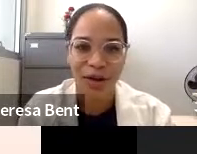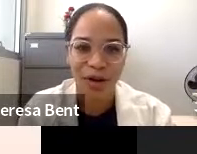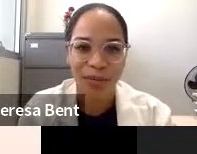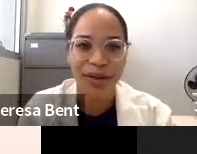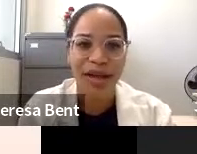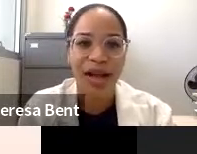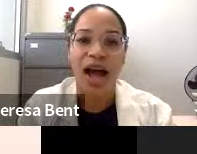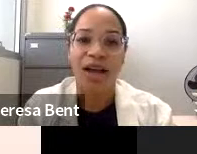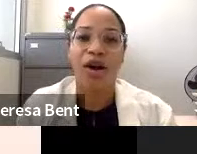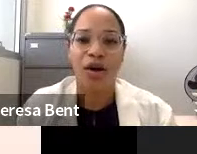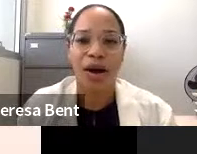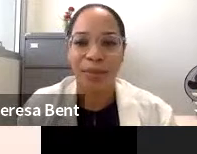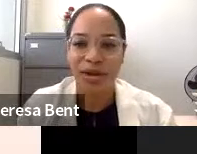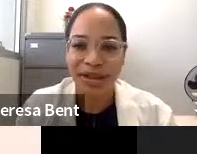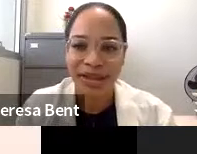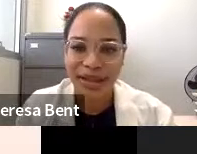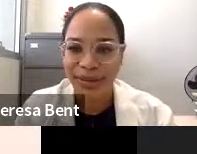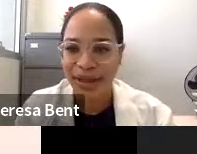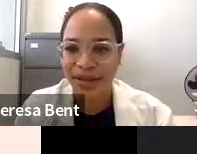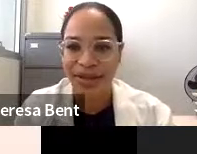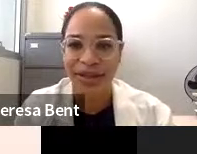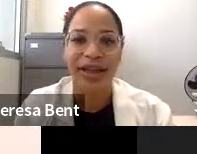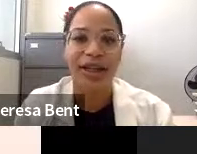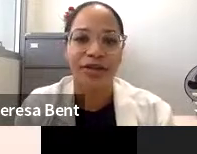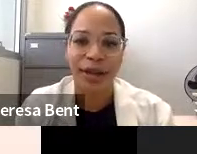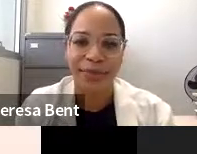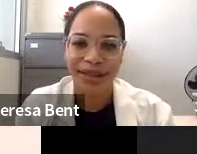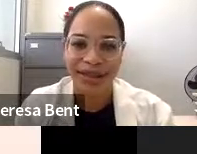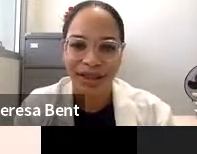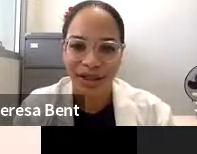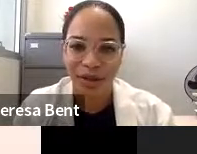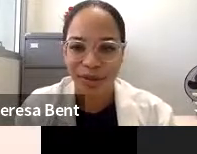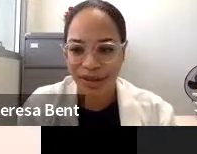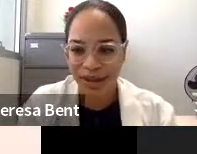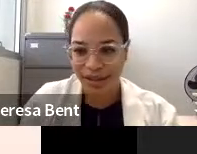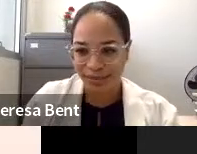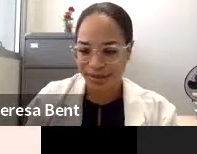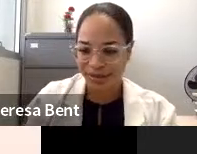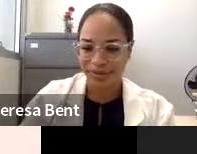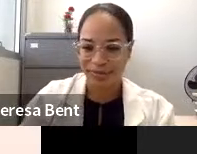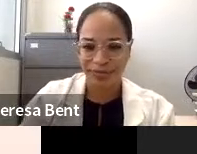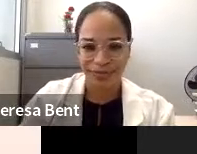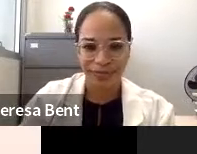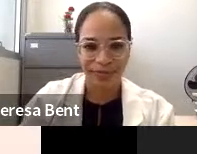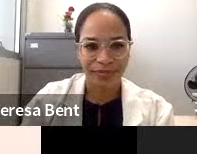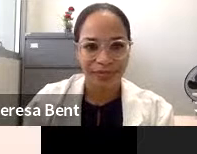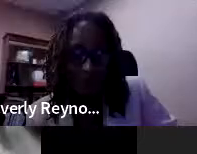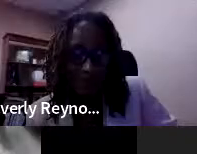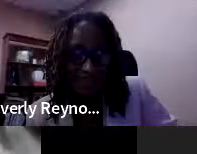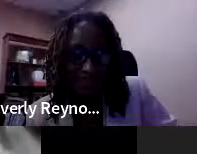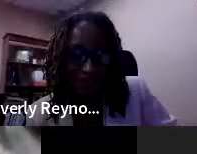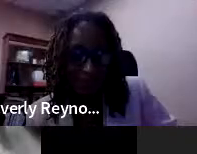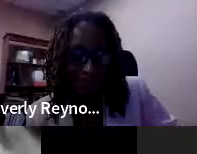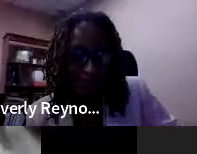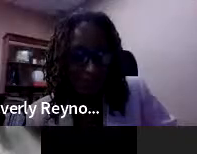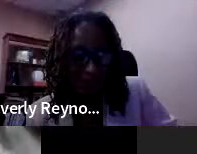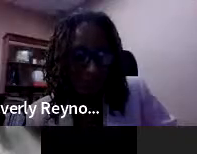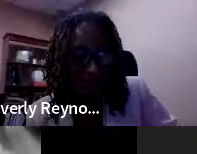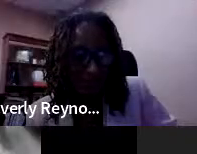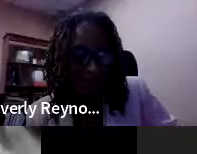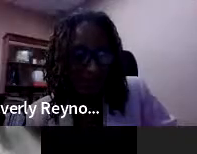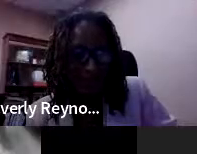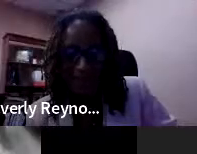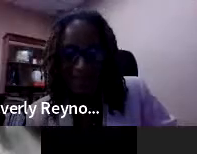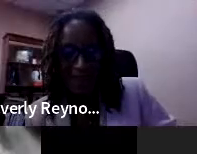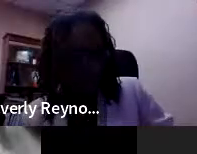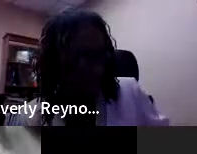injury outcome and how a multidisciplinary rehabilitation approach helps. And Dr. Bent, if you may permit